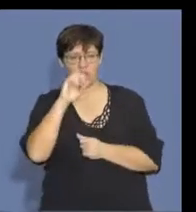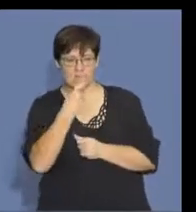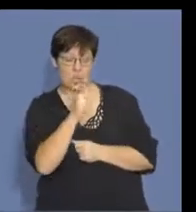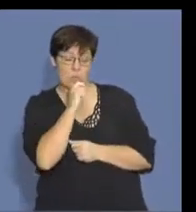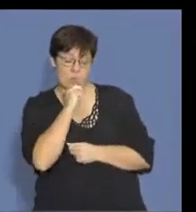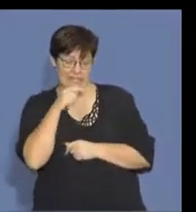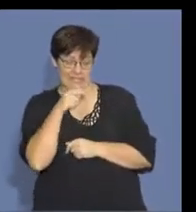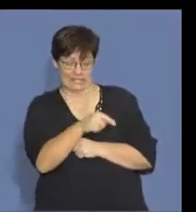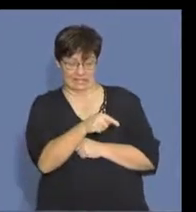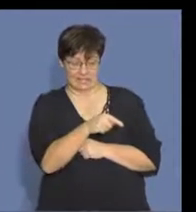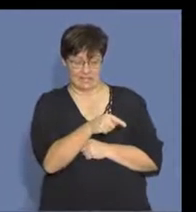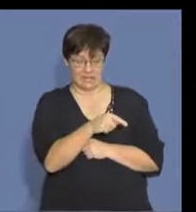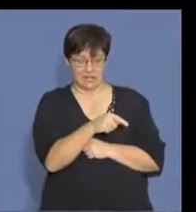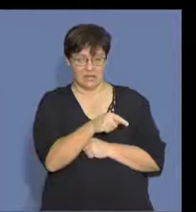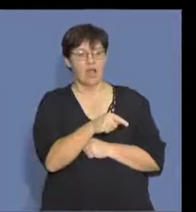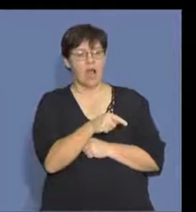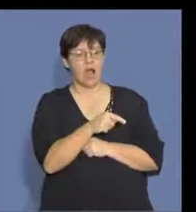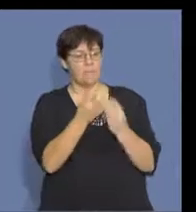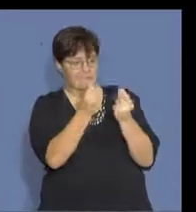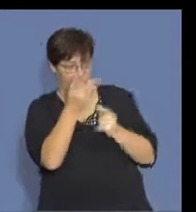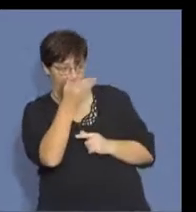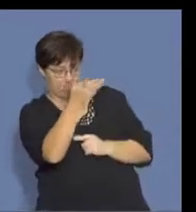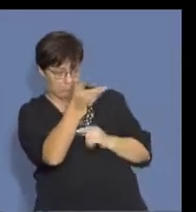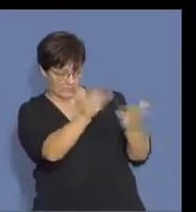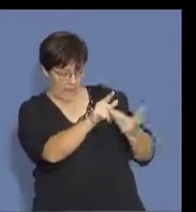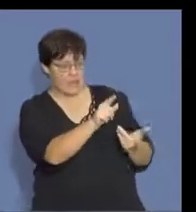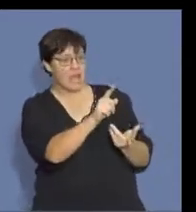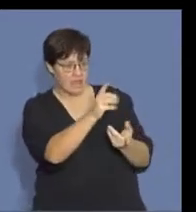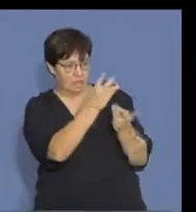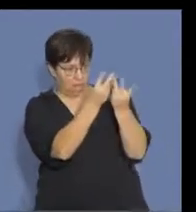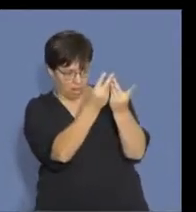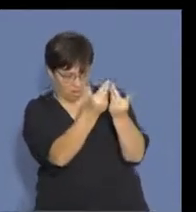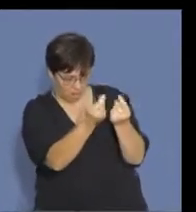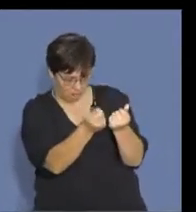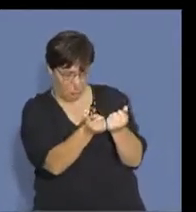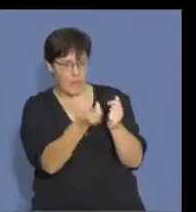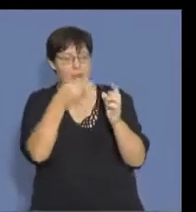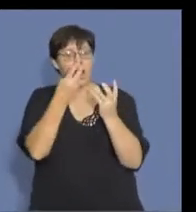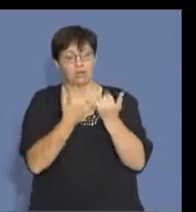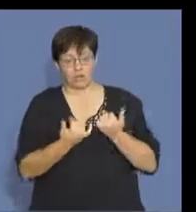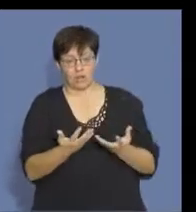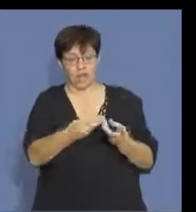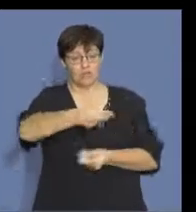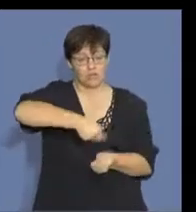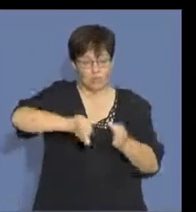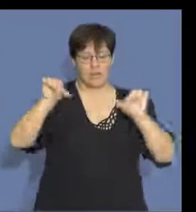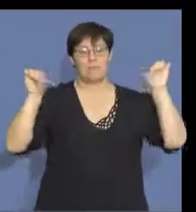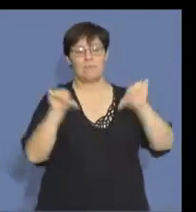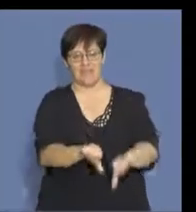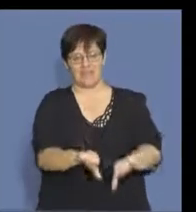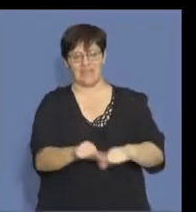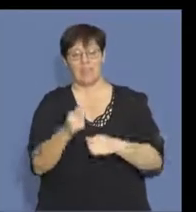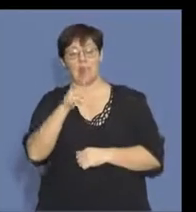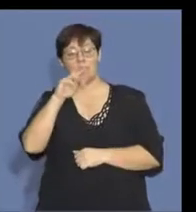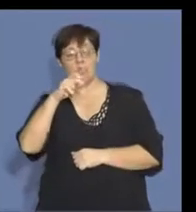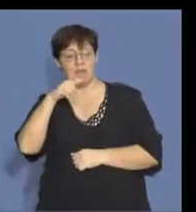utilize the remains of the organic material and return that back into the soil, and we see that these return the ammonium ions